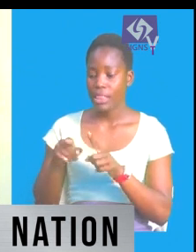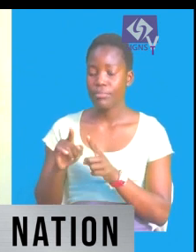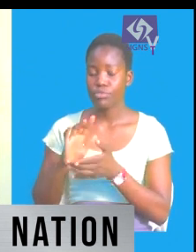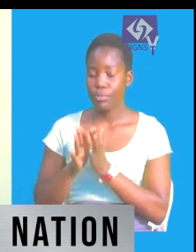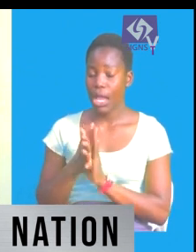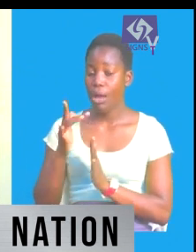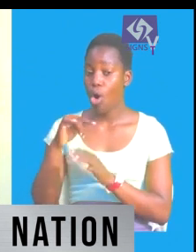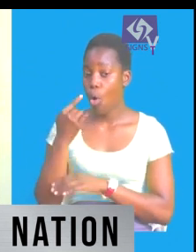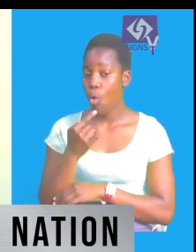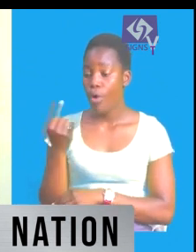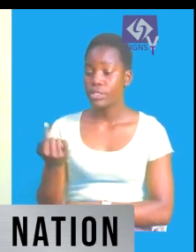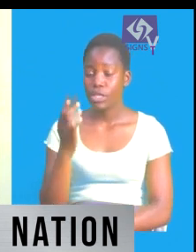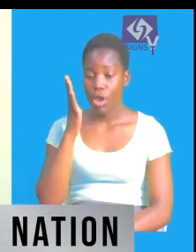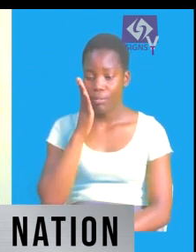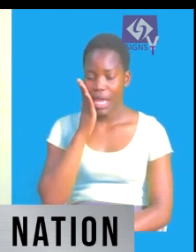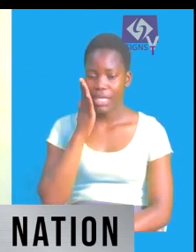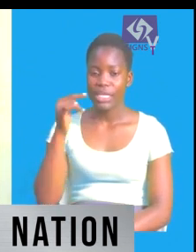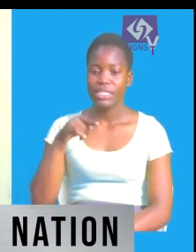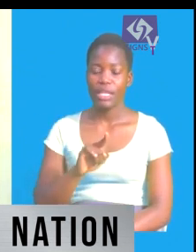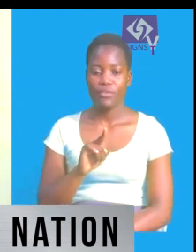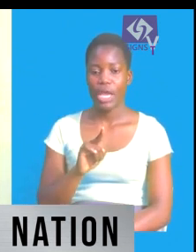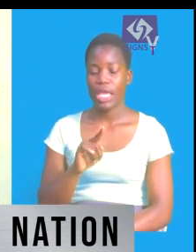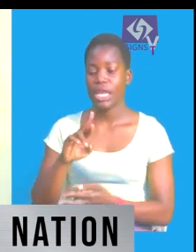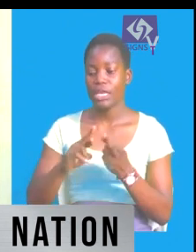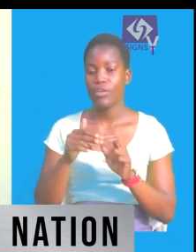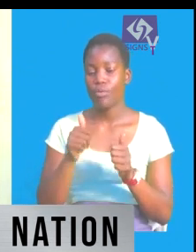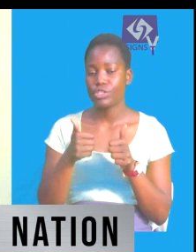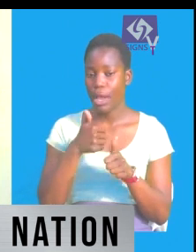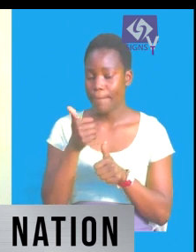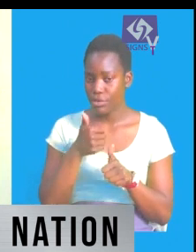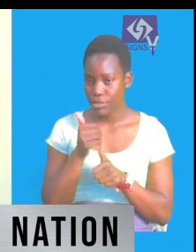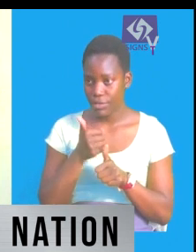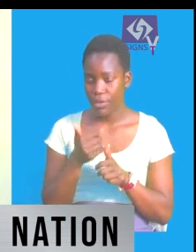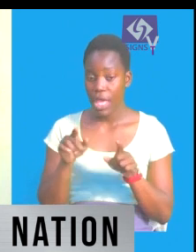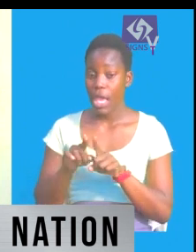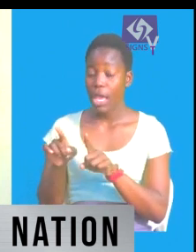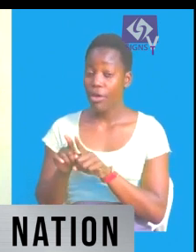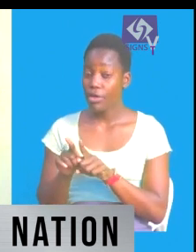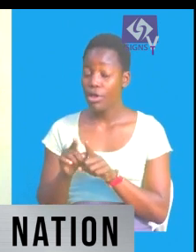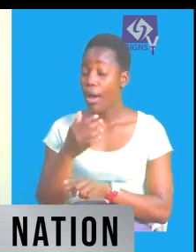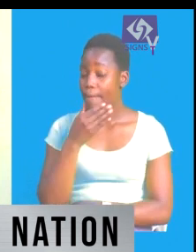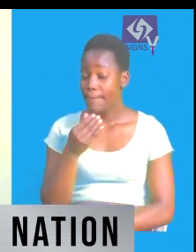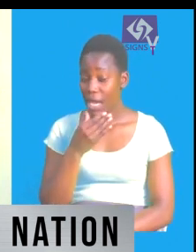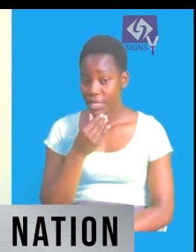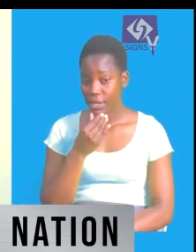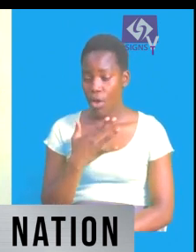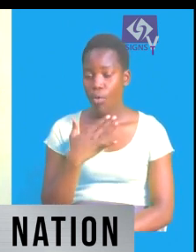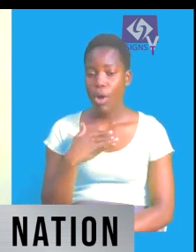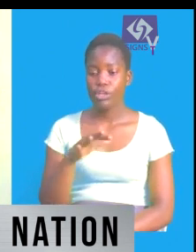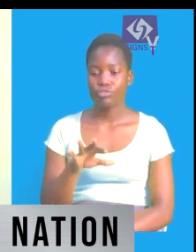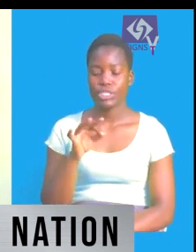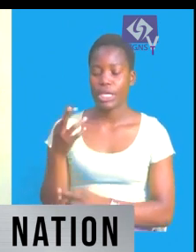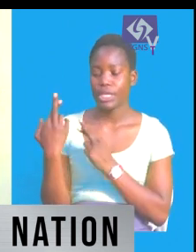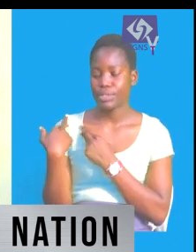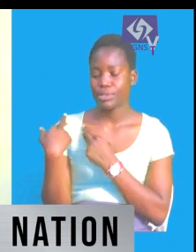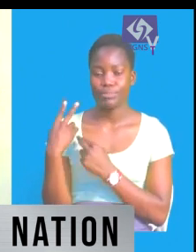in relationships that are abusive. Right. Maybe the guys didn't want to, the deadbeats, they don't want to